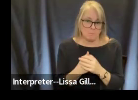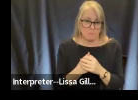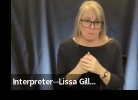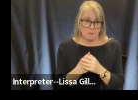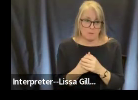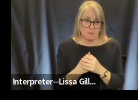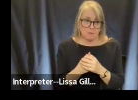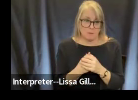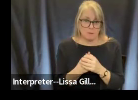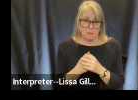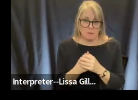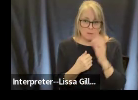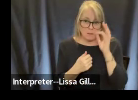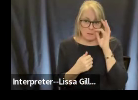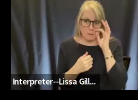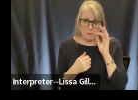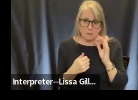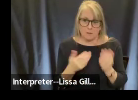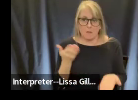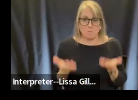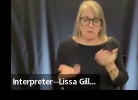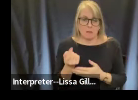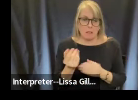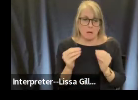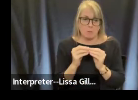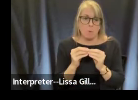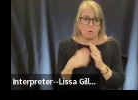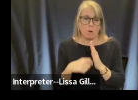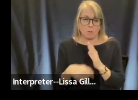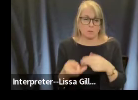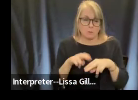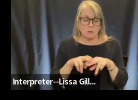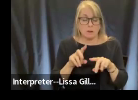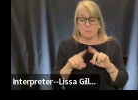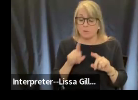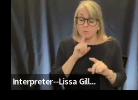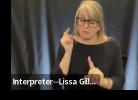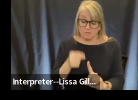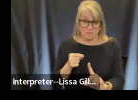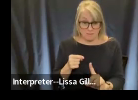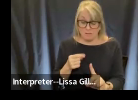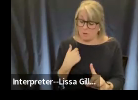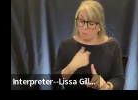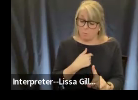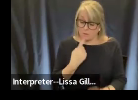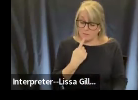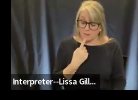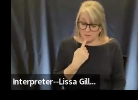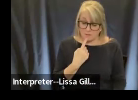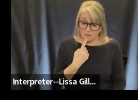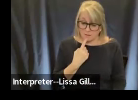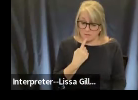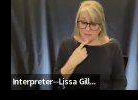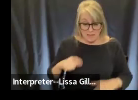entire, you know, home. It may, of course, be a little bit more costly, but at the end of the day, for us, we would certainly say that the, you know, life